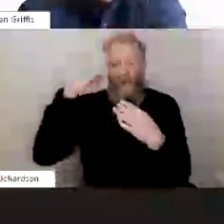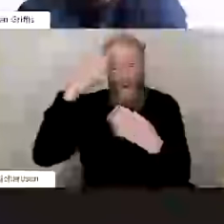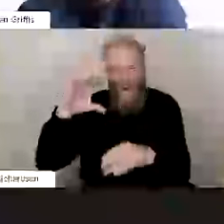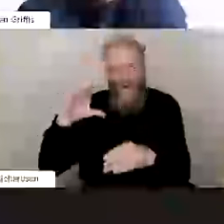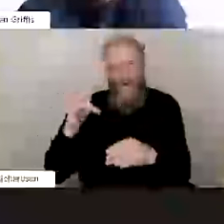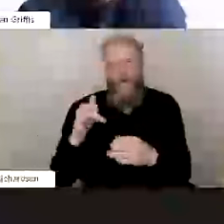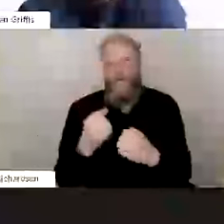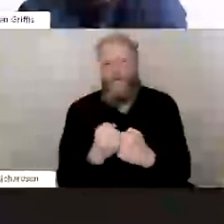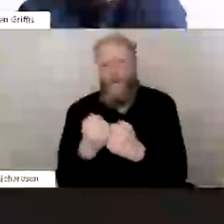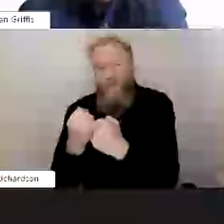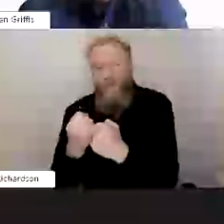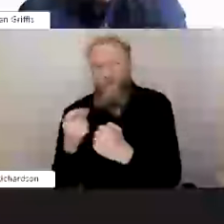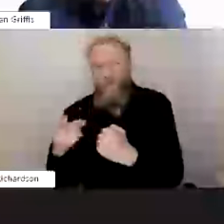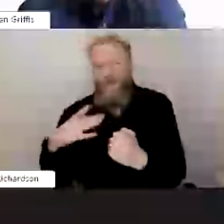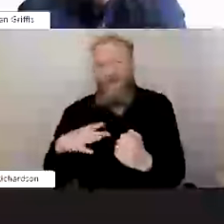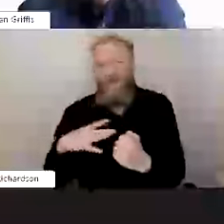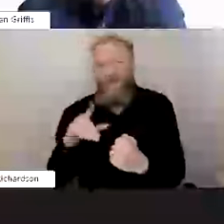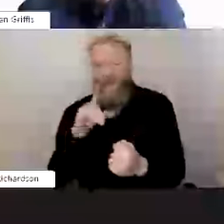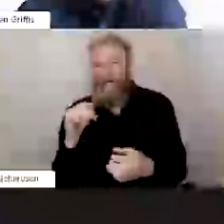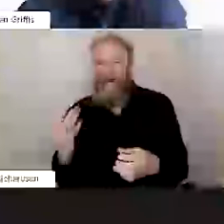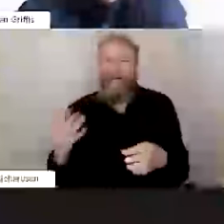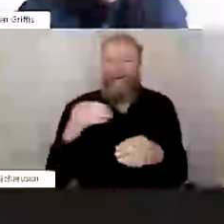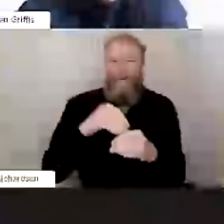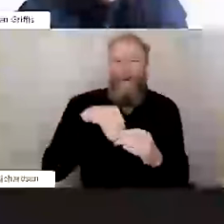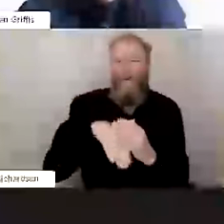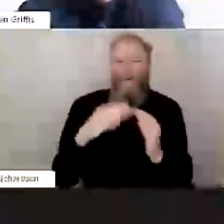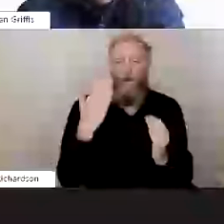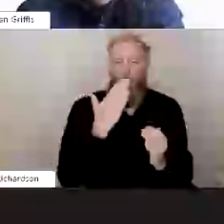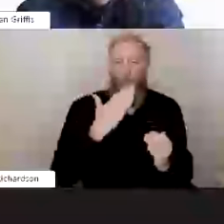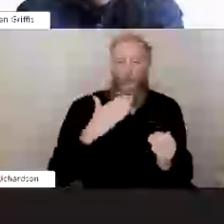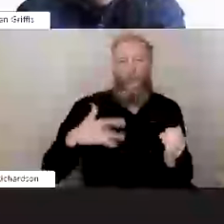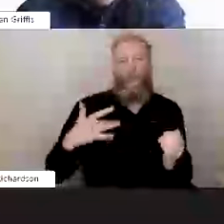you need to be able to participate in school life.